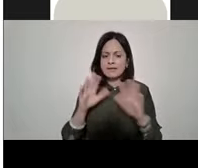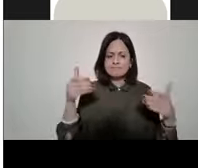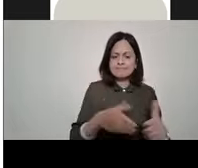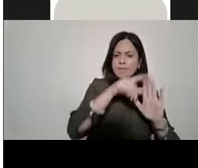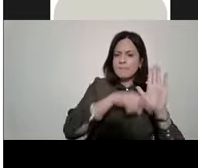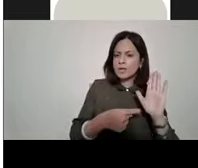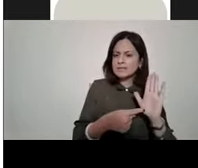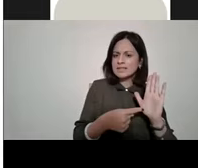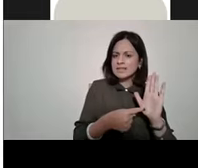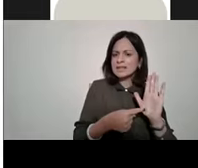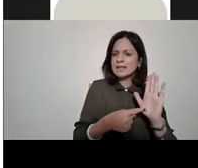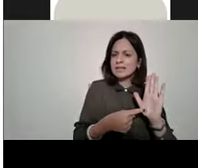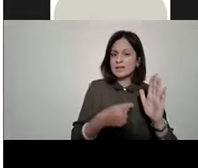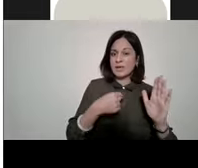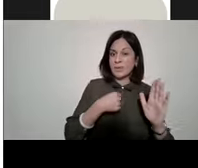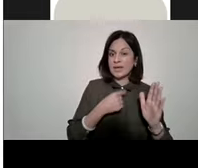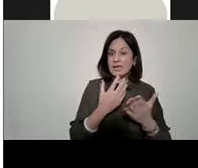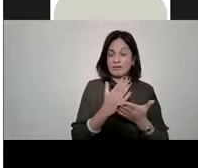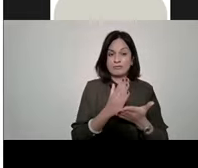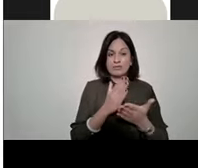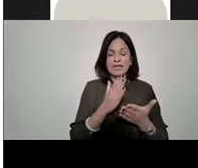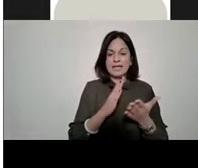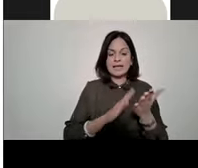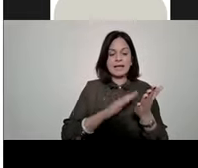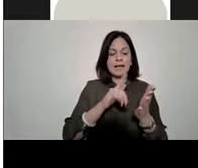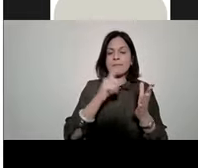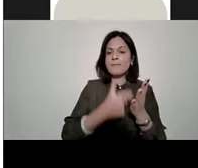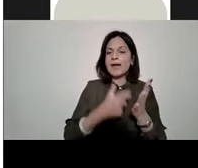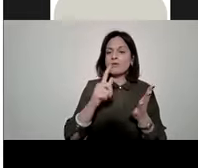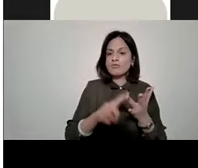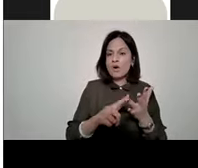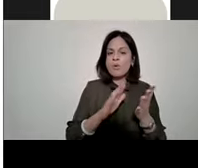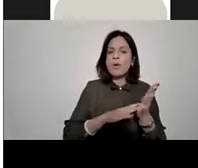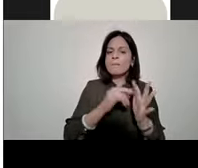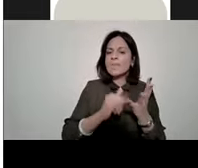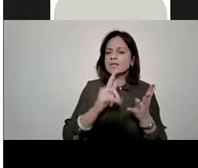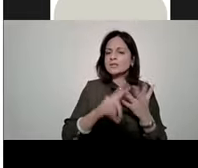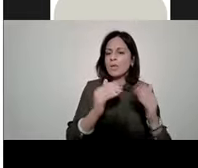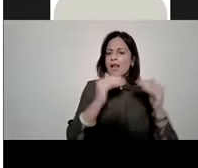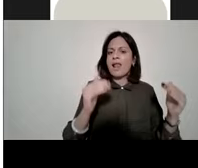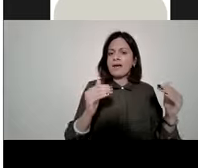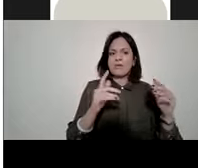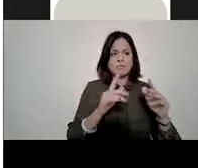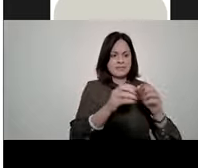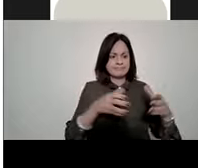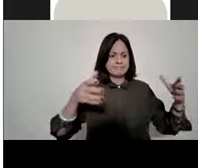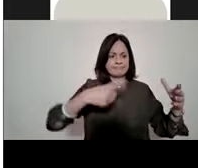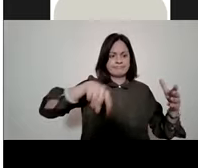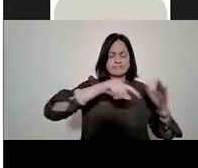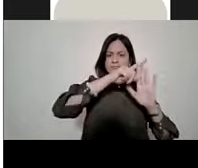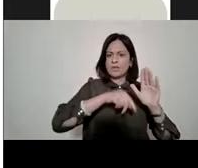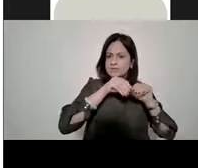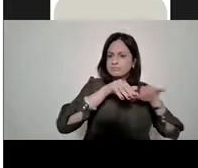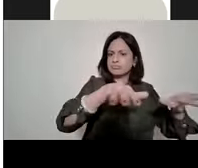moving further and further away from macro level policies or even meso level policies to much more micro level. And there's been a